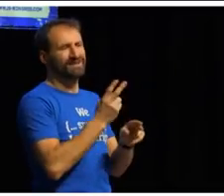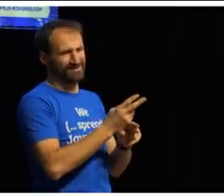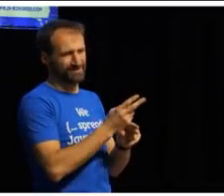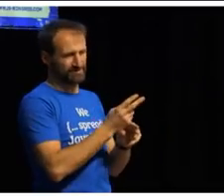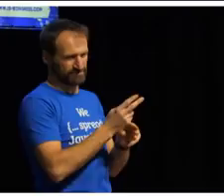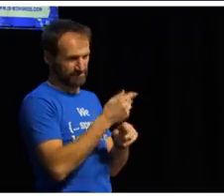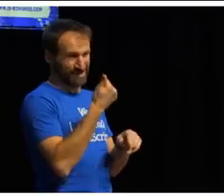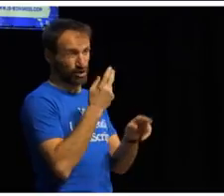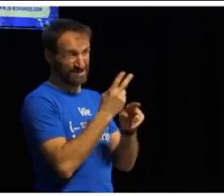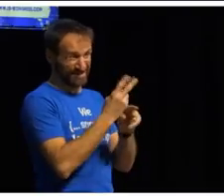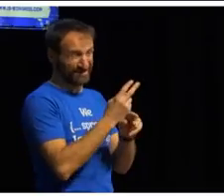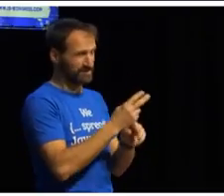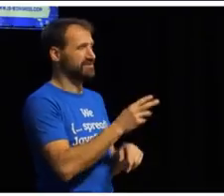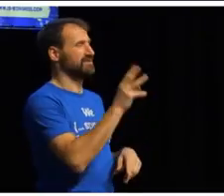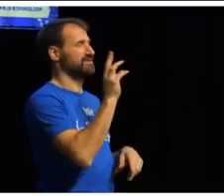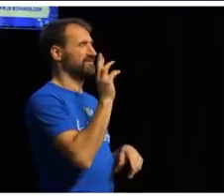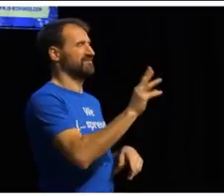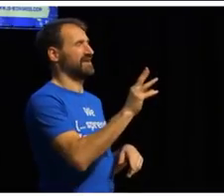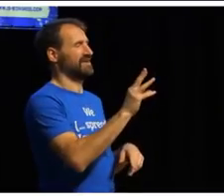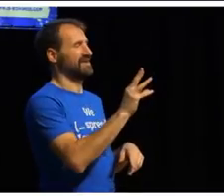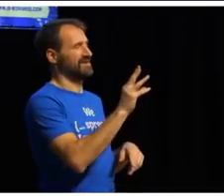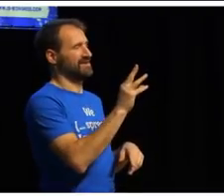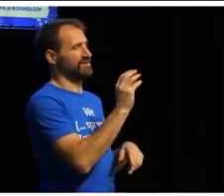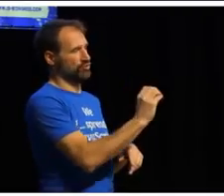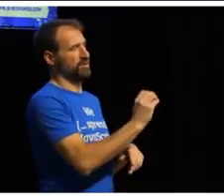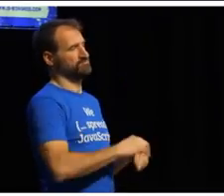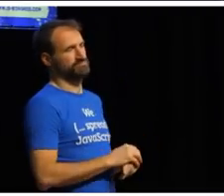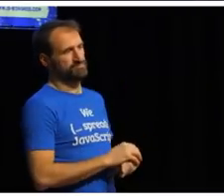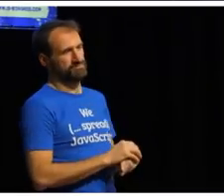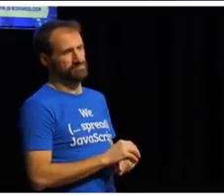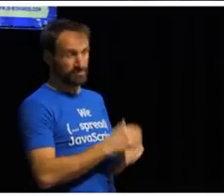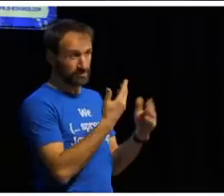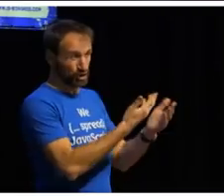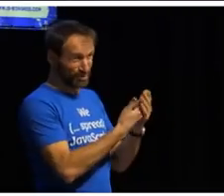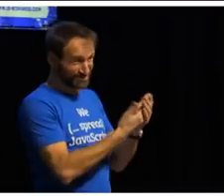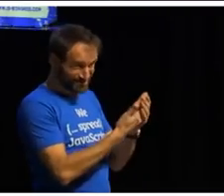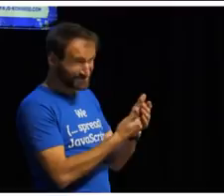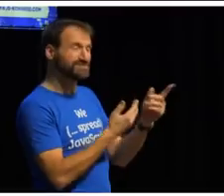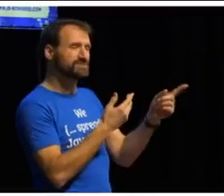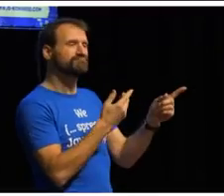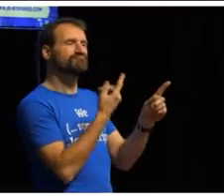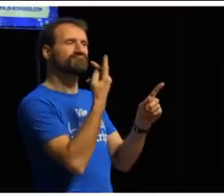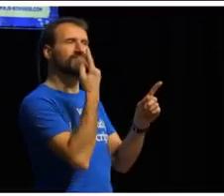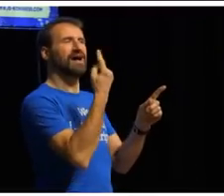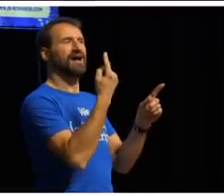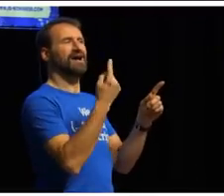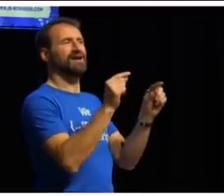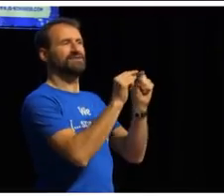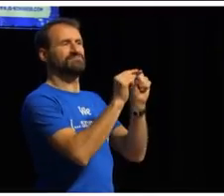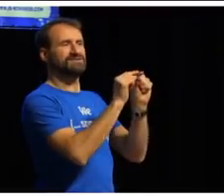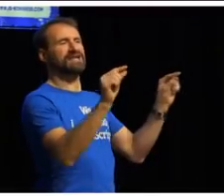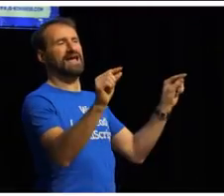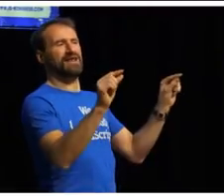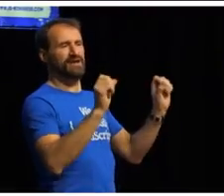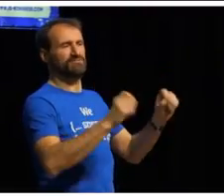w0. This is just adding a constant. And if you're familiar with mathematics, you see this is actually an equation for a line. If you